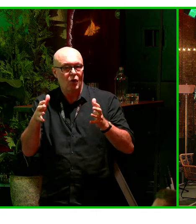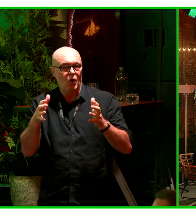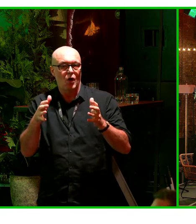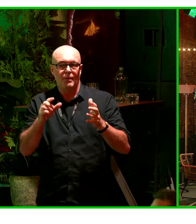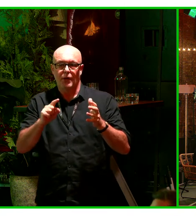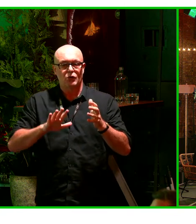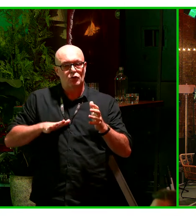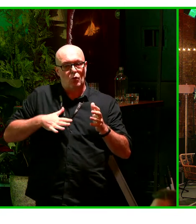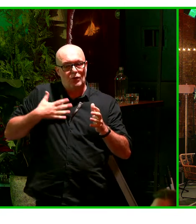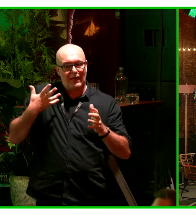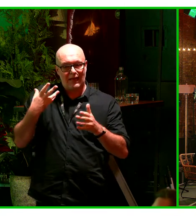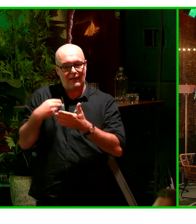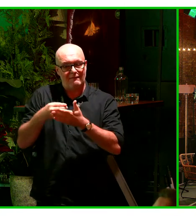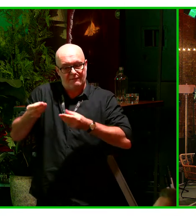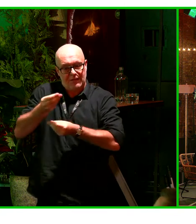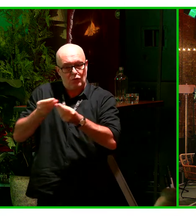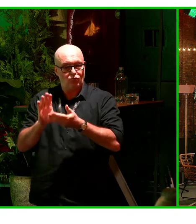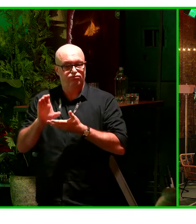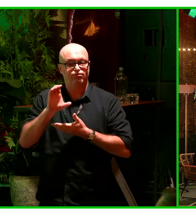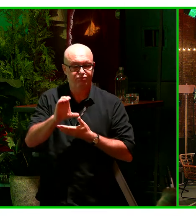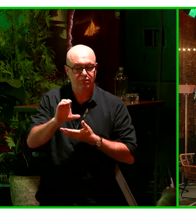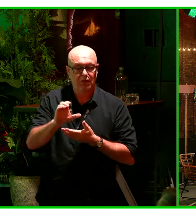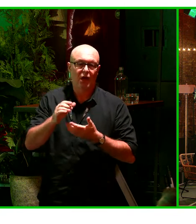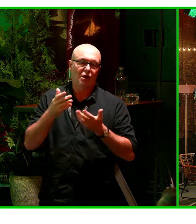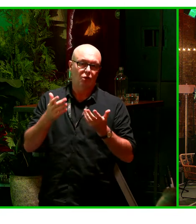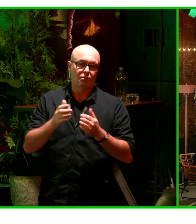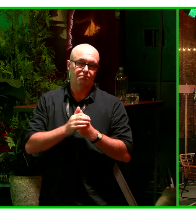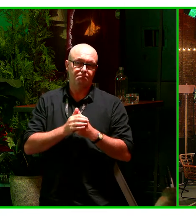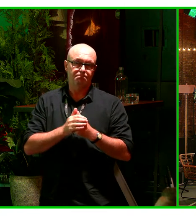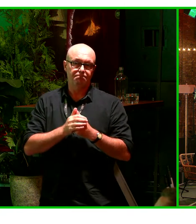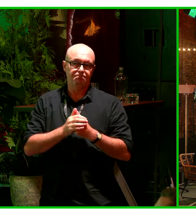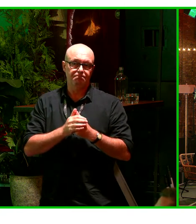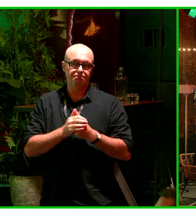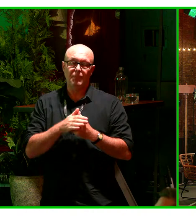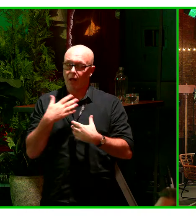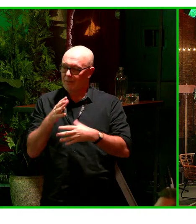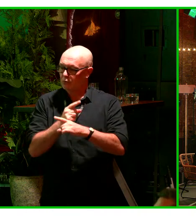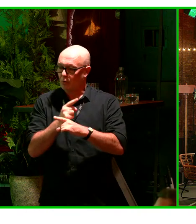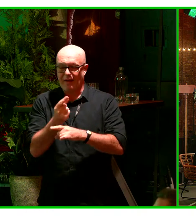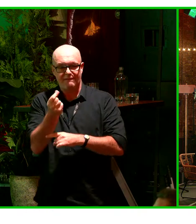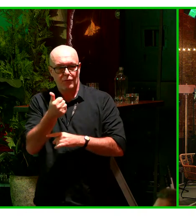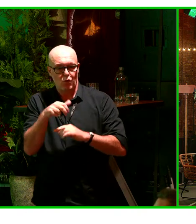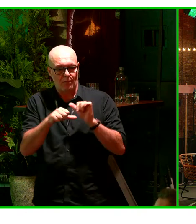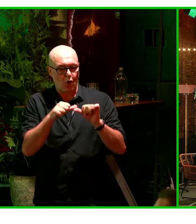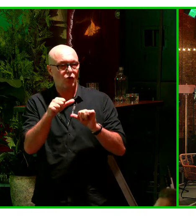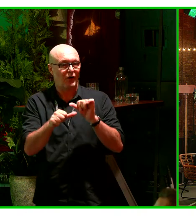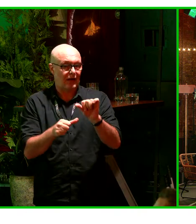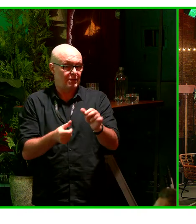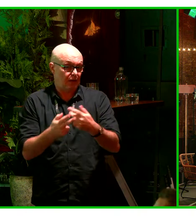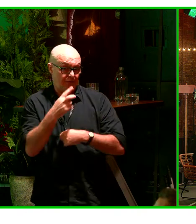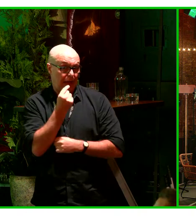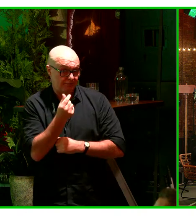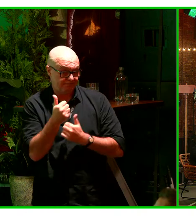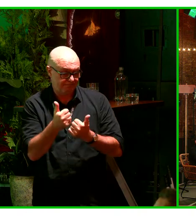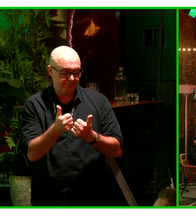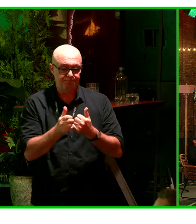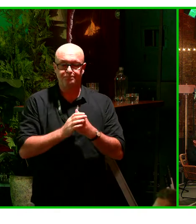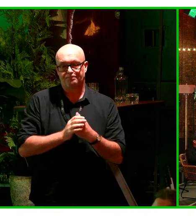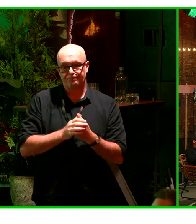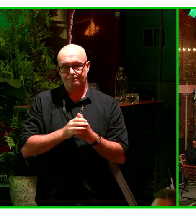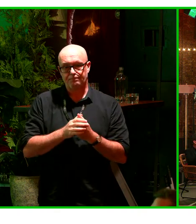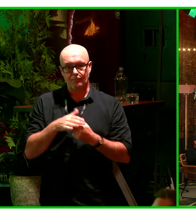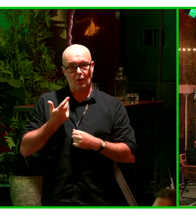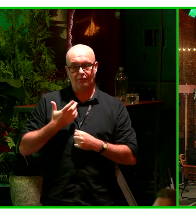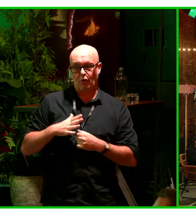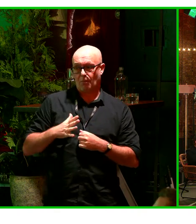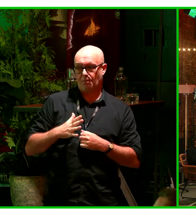fiscal interventions. So I'll just talk to you about a couple of programs, if I may, that came out of on